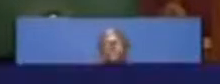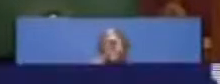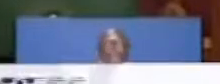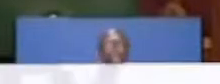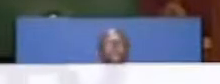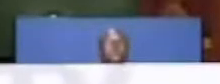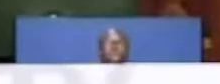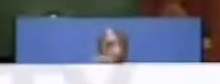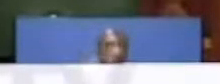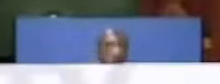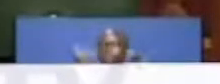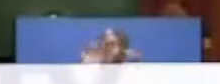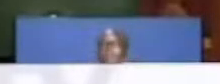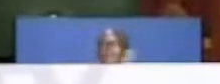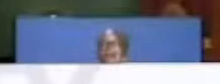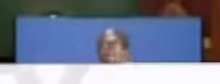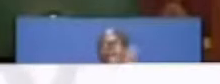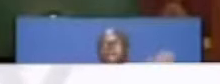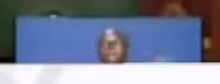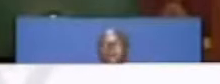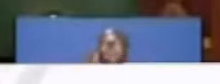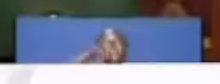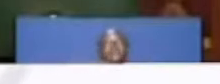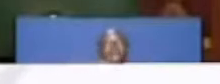hospitals to referral status during my term.